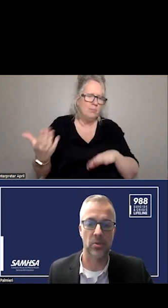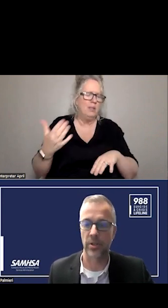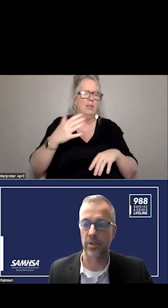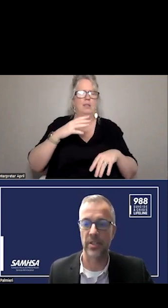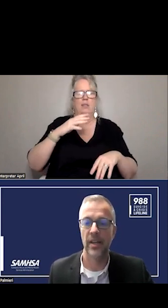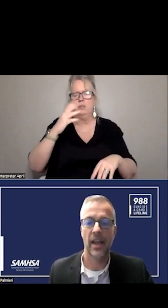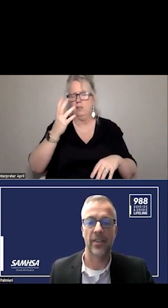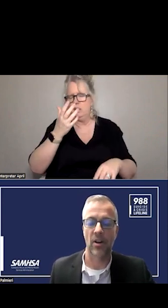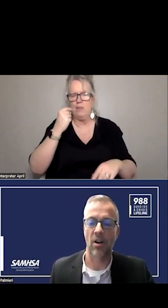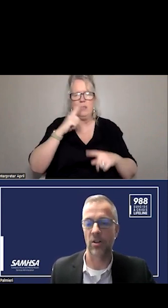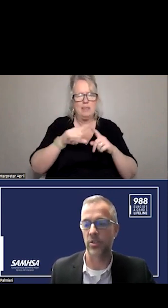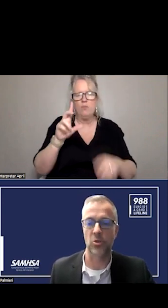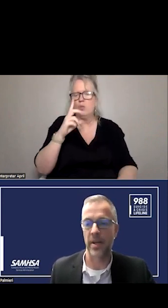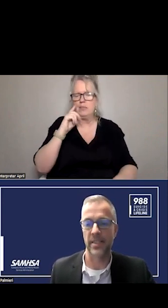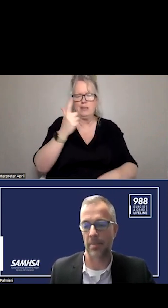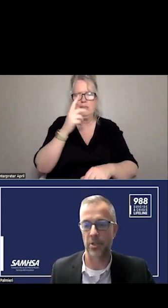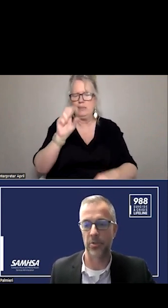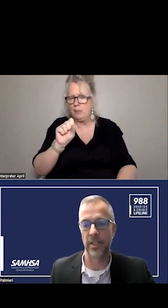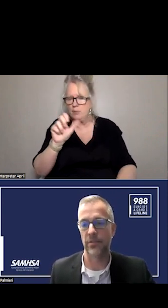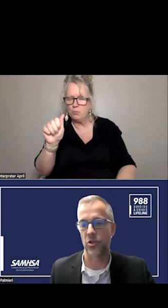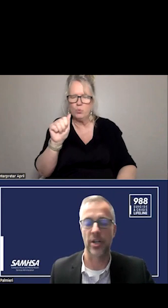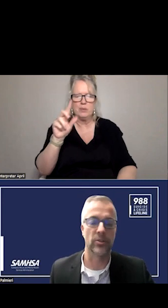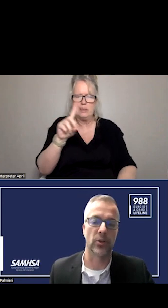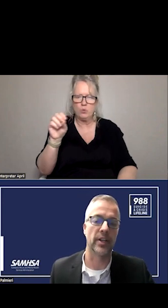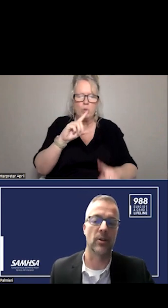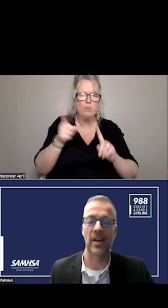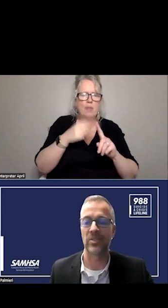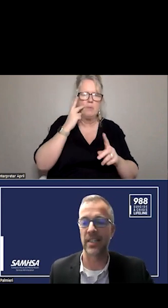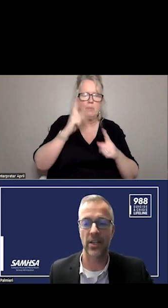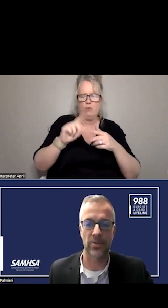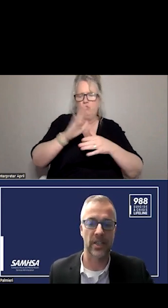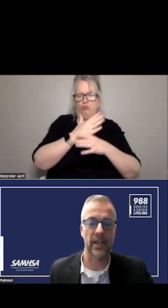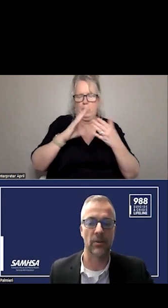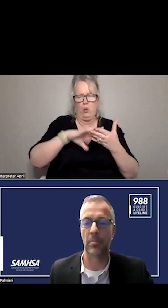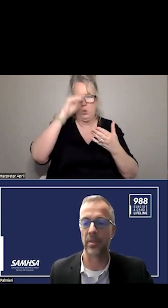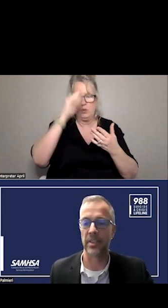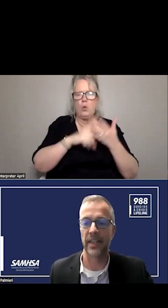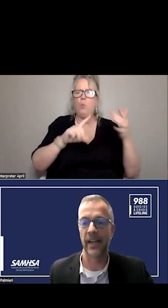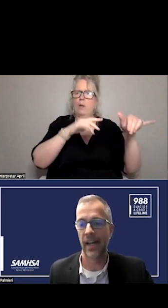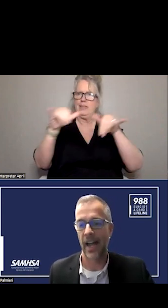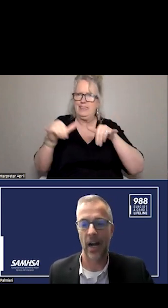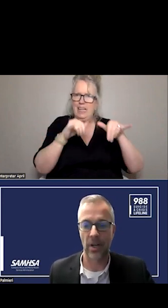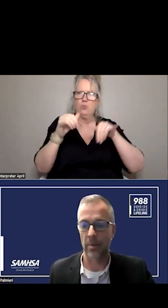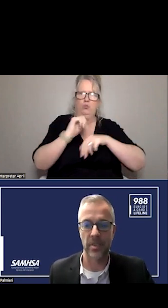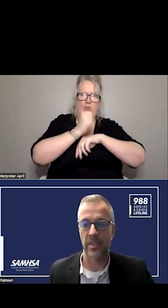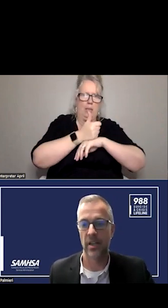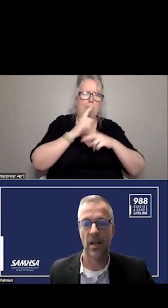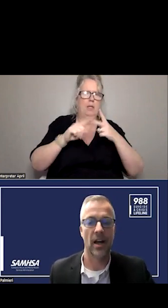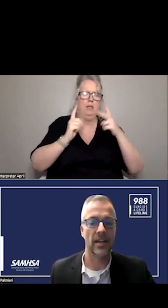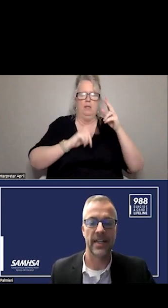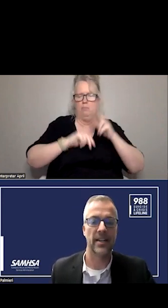use disorders. And there are also tremendous opportunities for shared learning around standard setting, around building